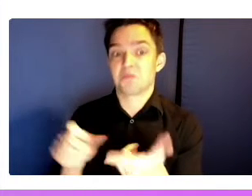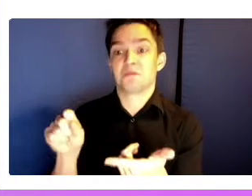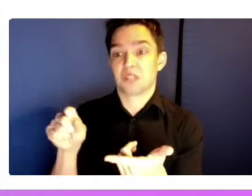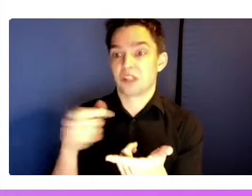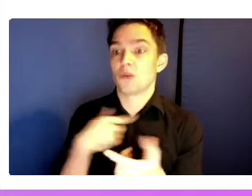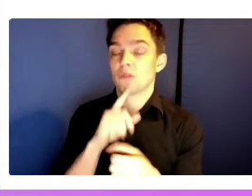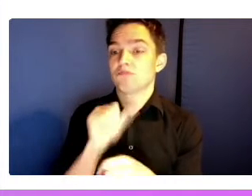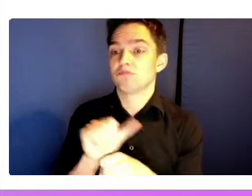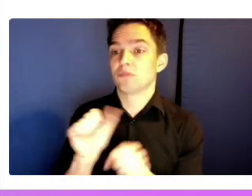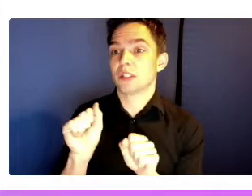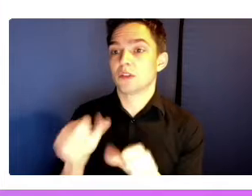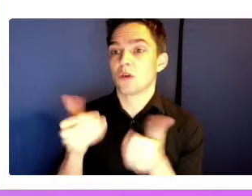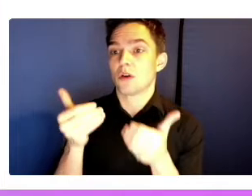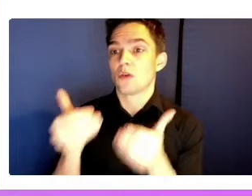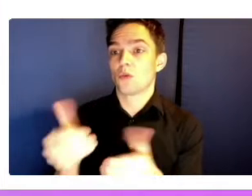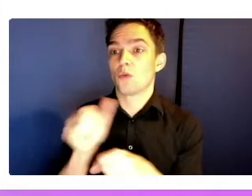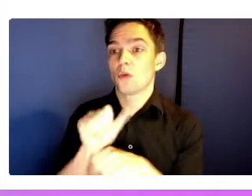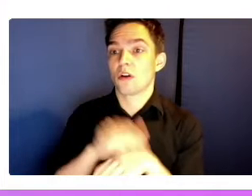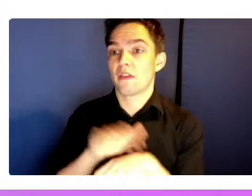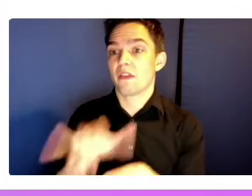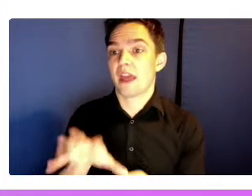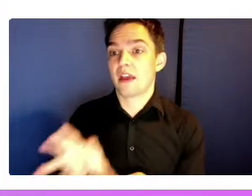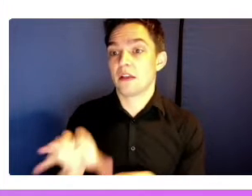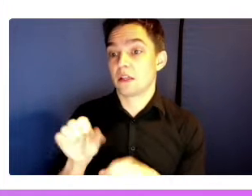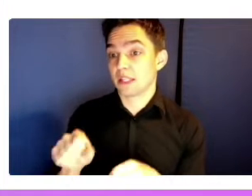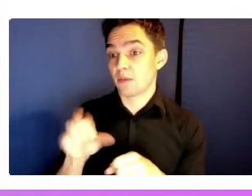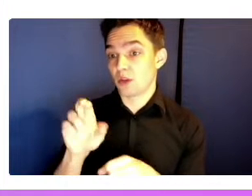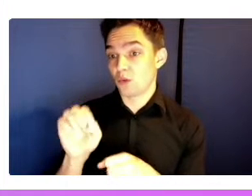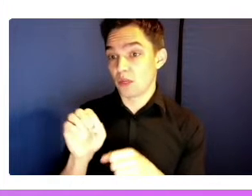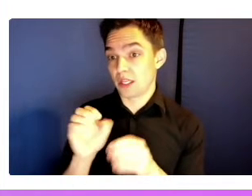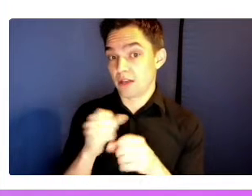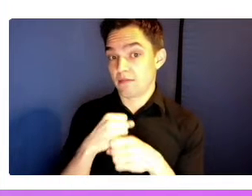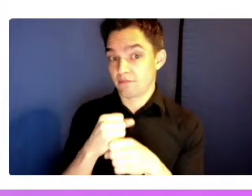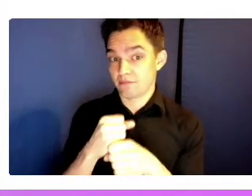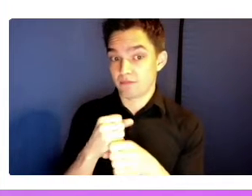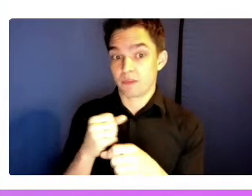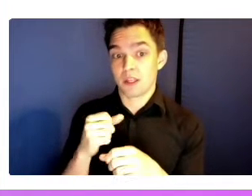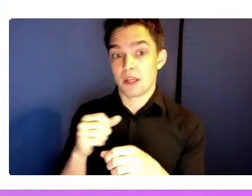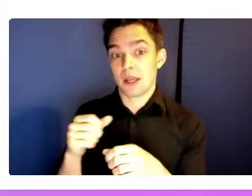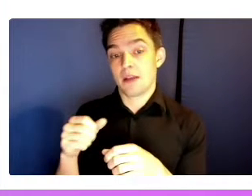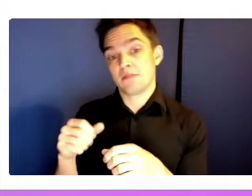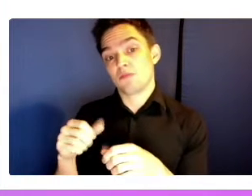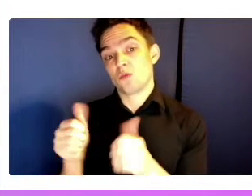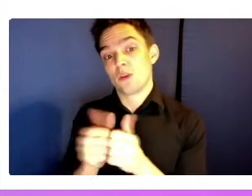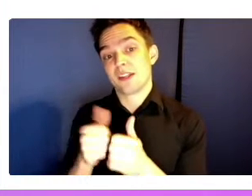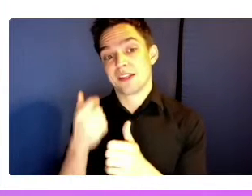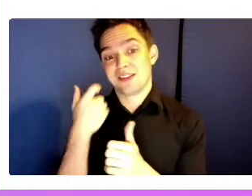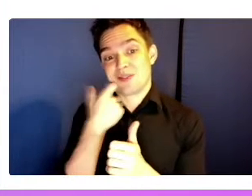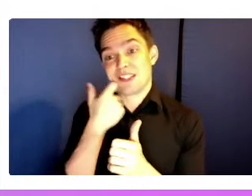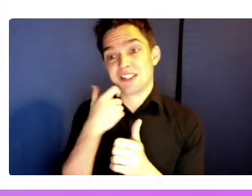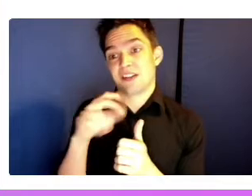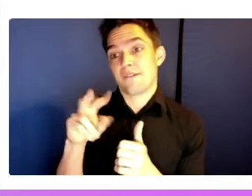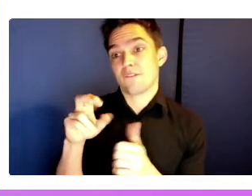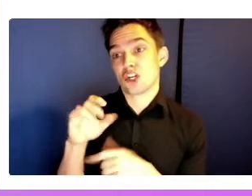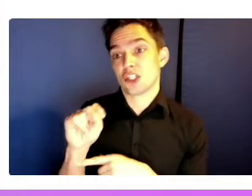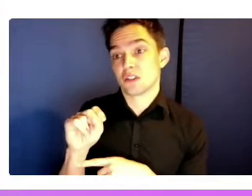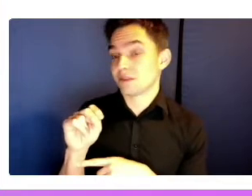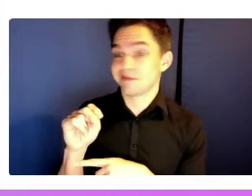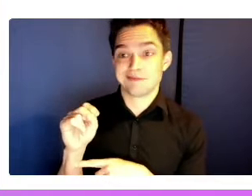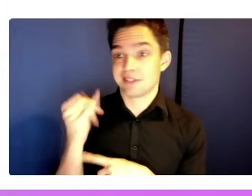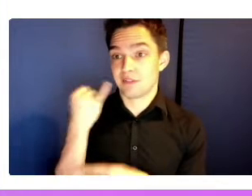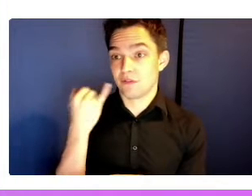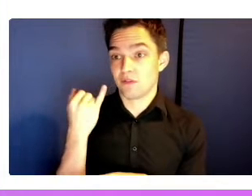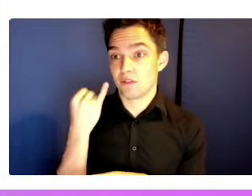actually work on it, but can we reproduce it against the latest version of Rails? If we can't reproduce it, if we